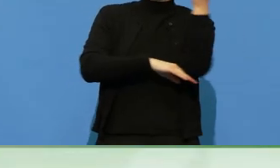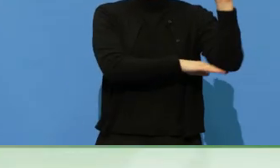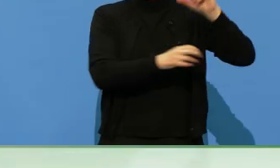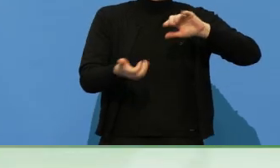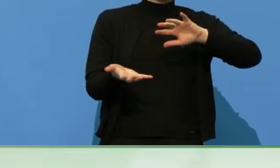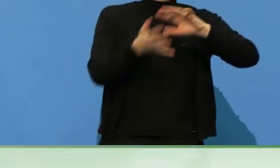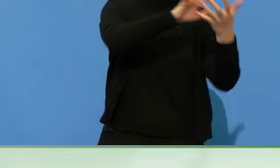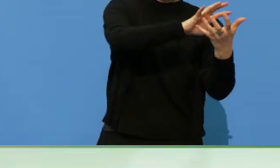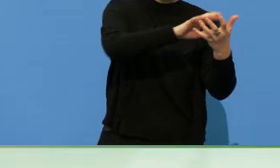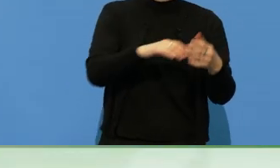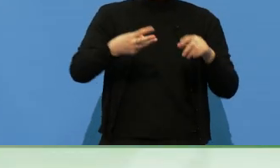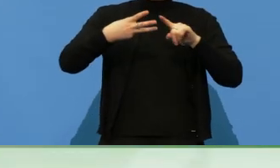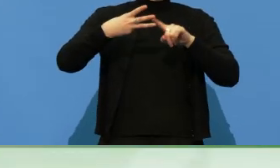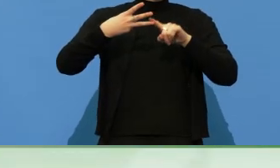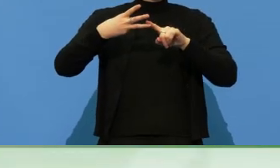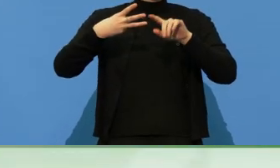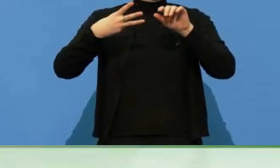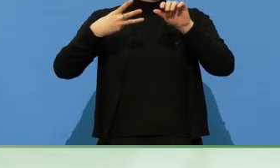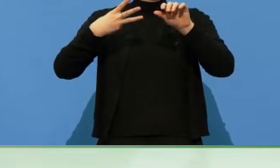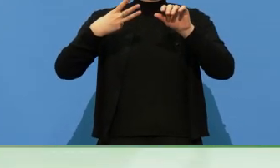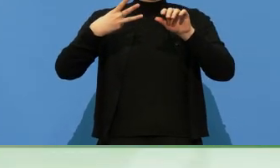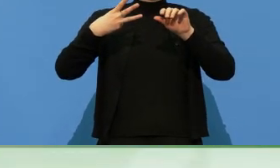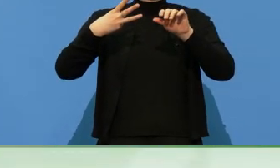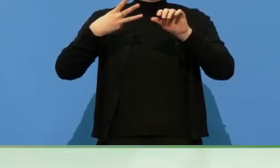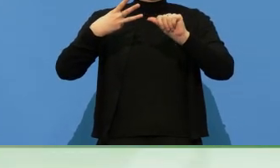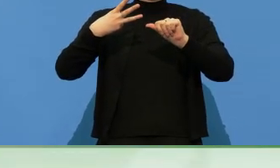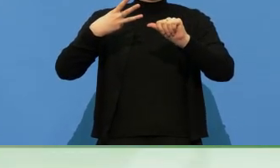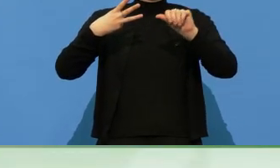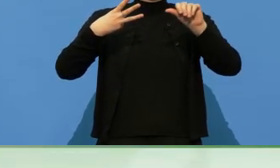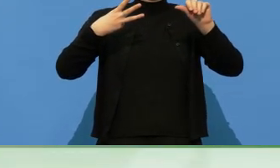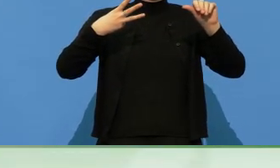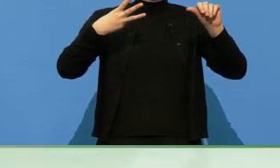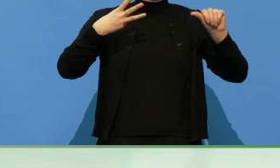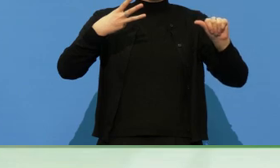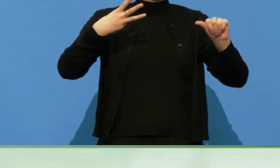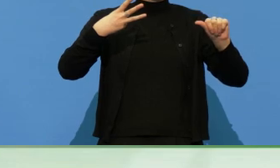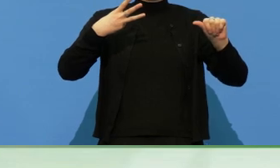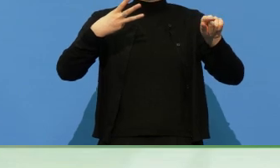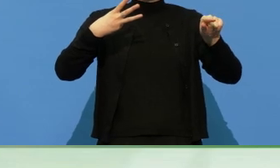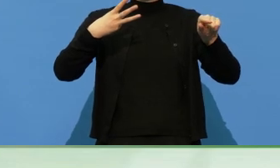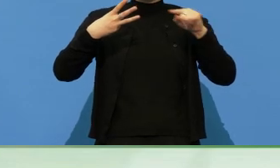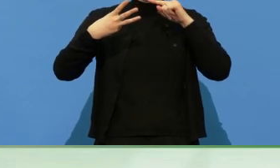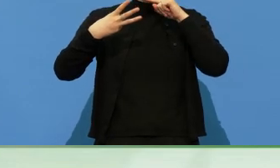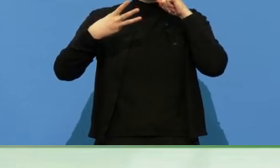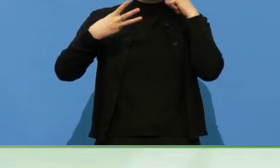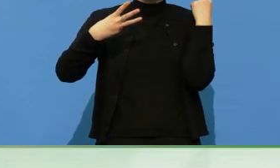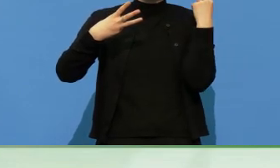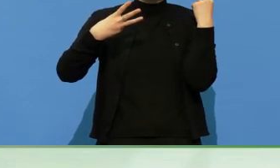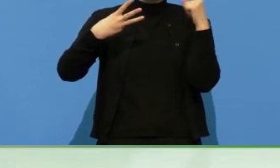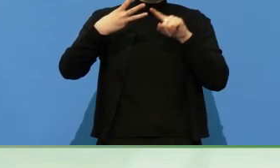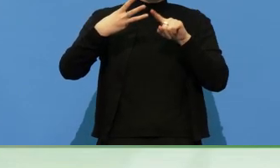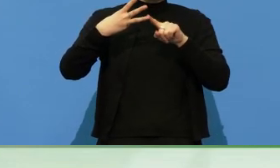but much less of all the opportunities, and especially for us blind people, all the opportunities that we